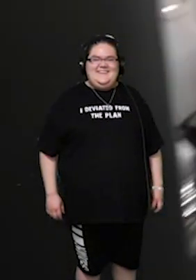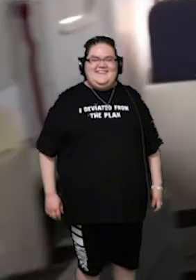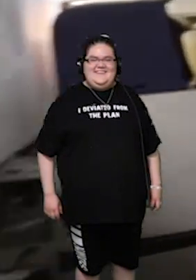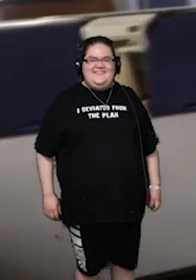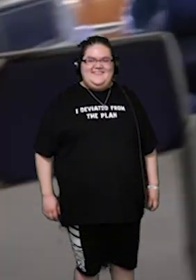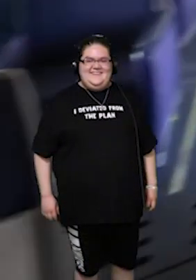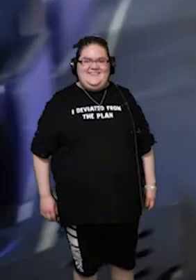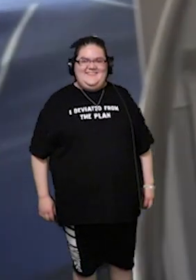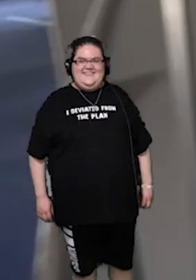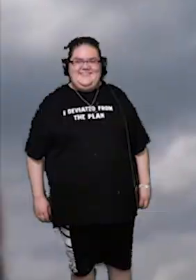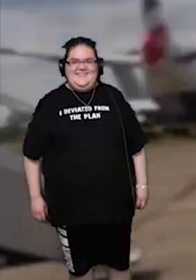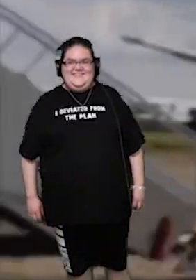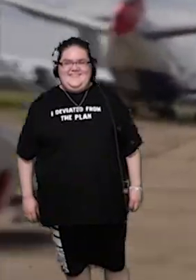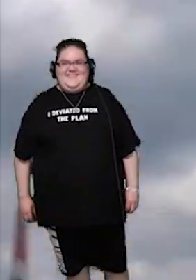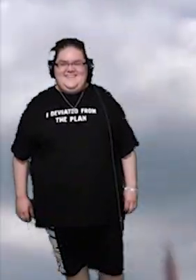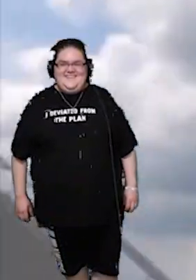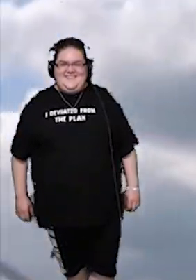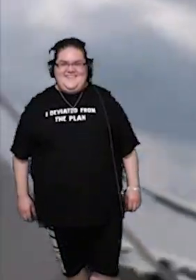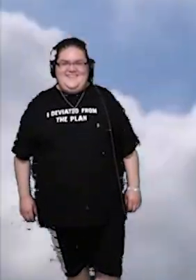Come here. Quick. Lads.